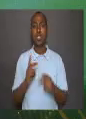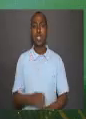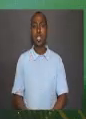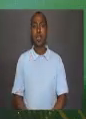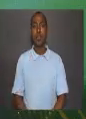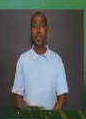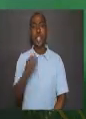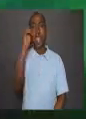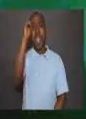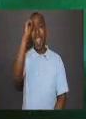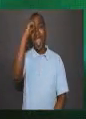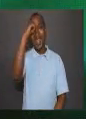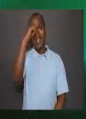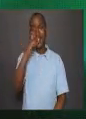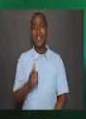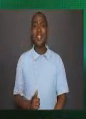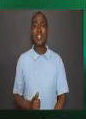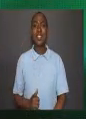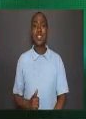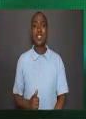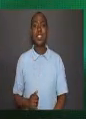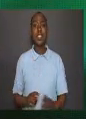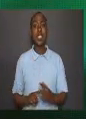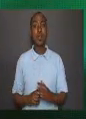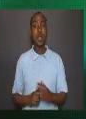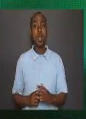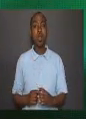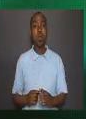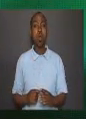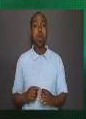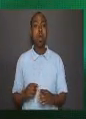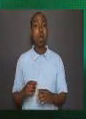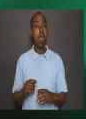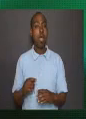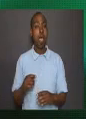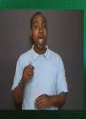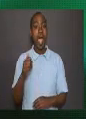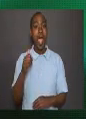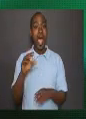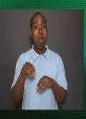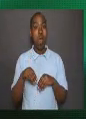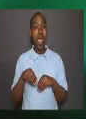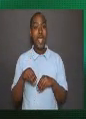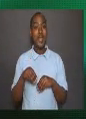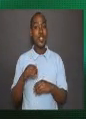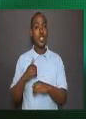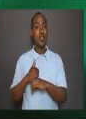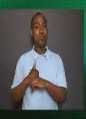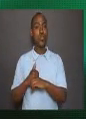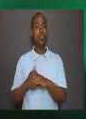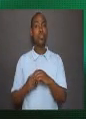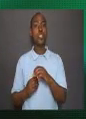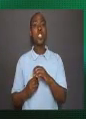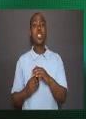AIDS stands for Acquired Immune Deficiency Syndrome. It is the